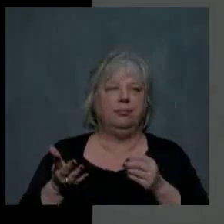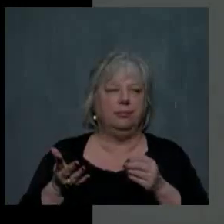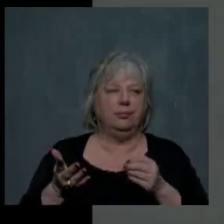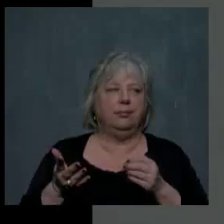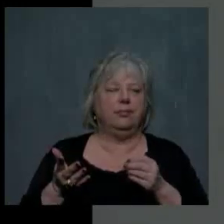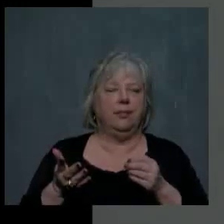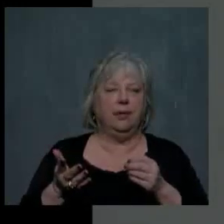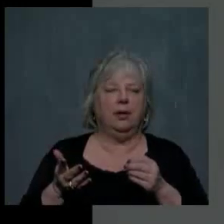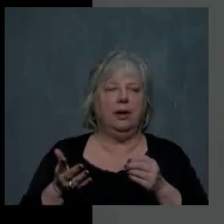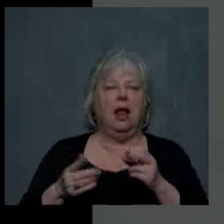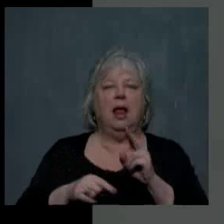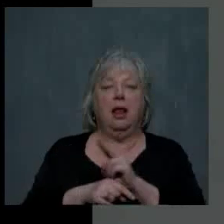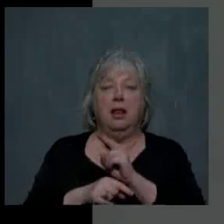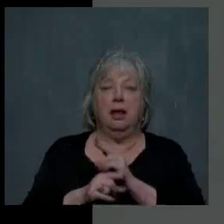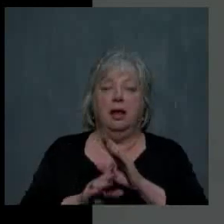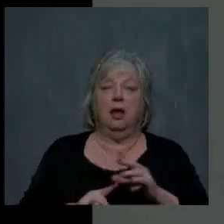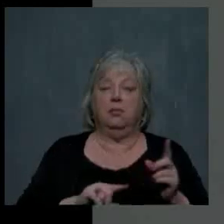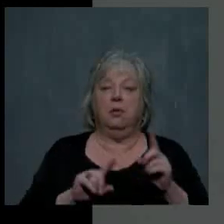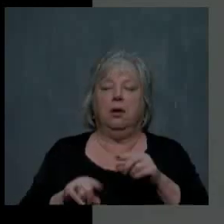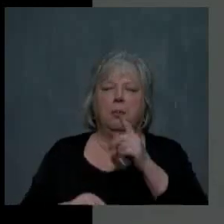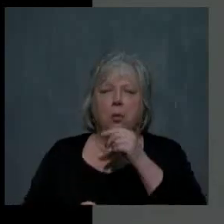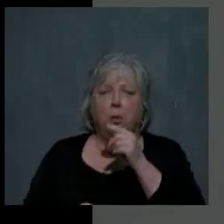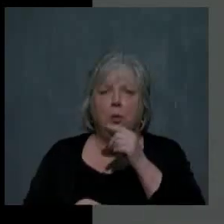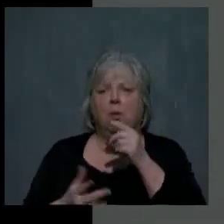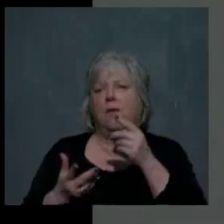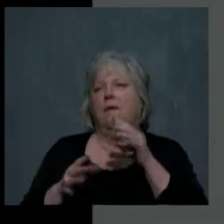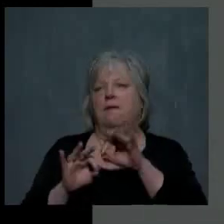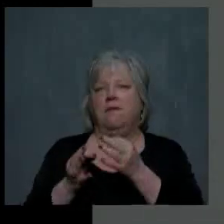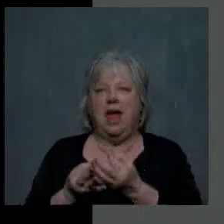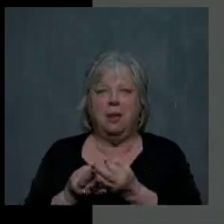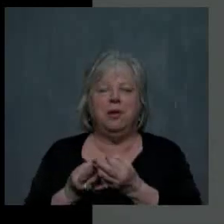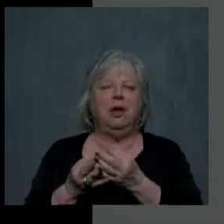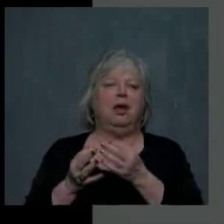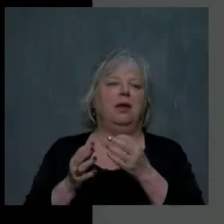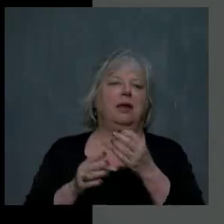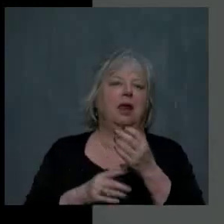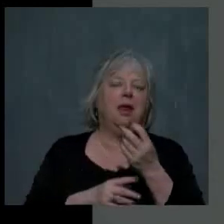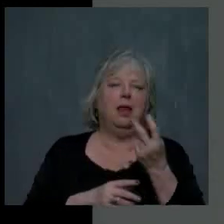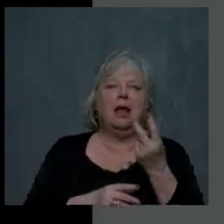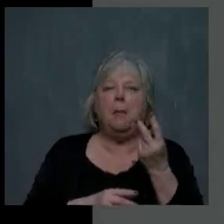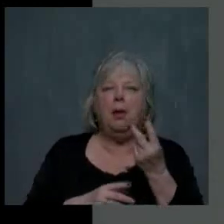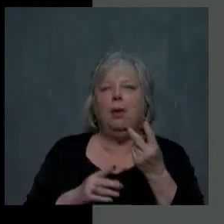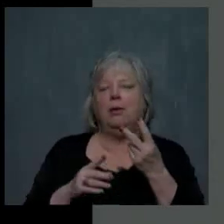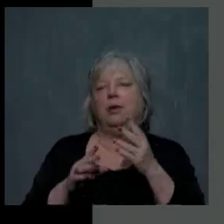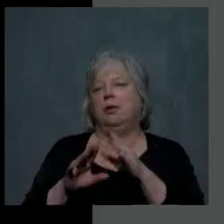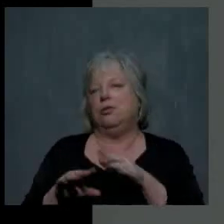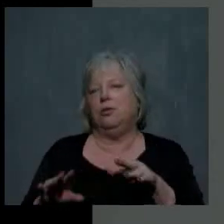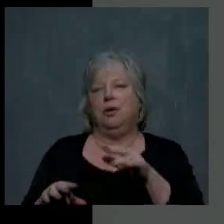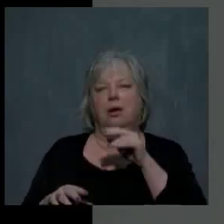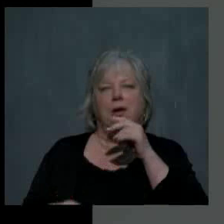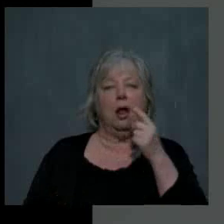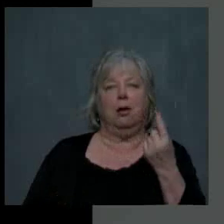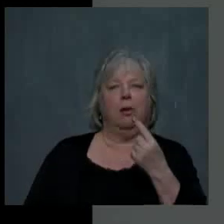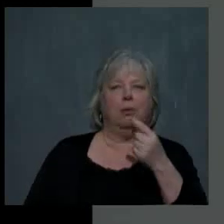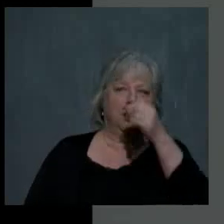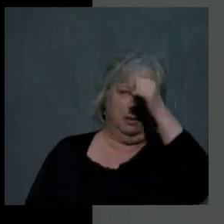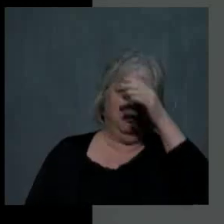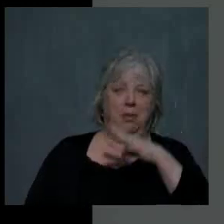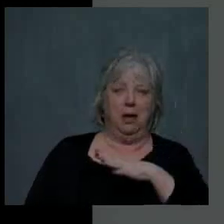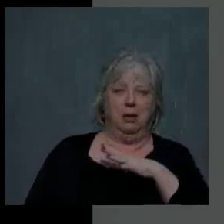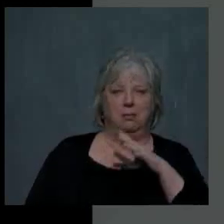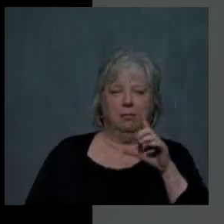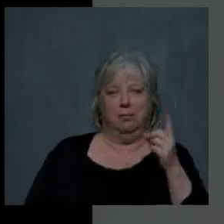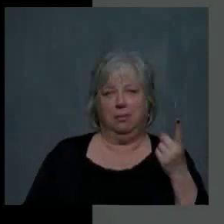customers that they generate is families. Children come in there, couples come in there. It's just not solidly men coming to visit